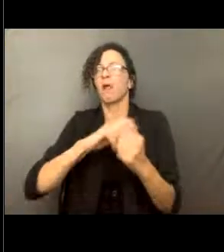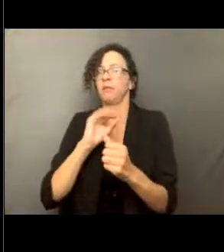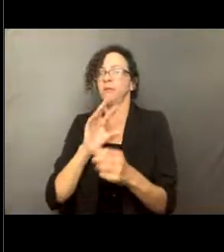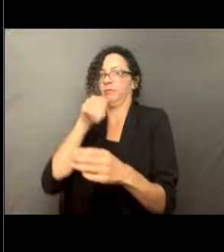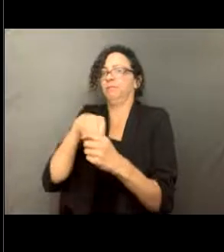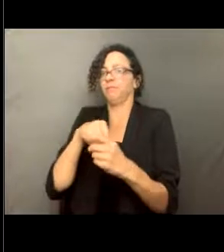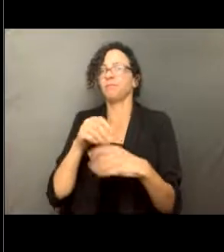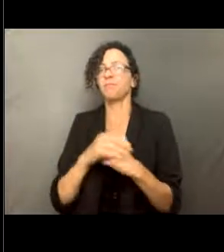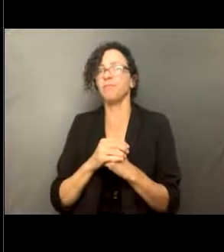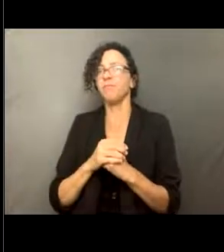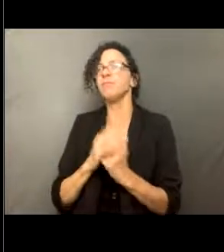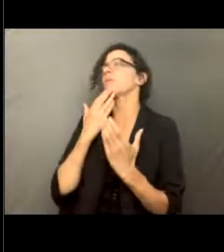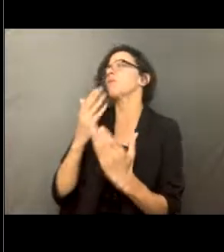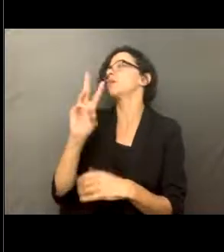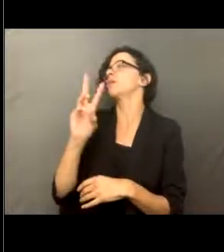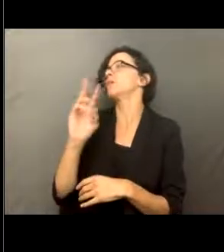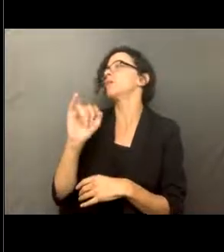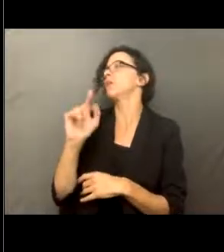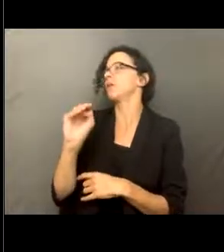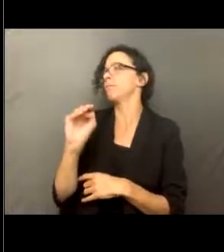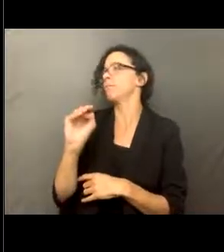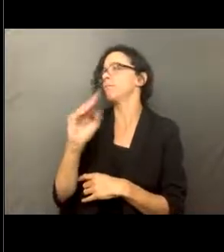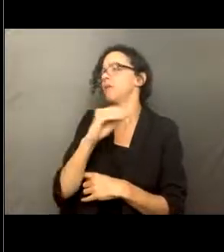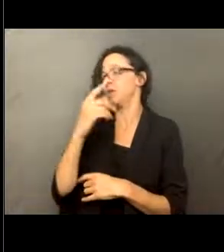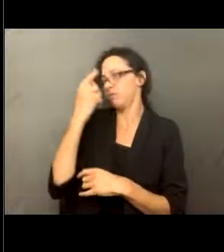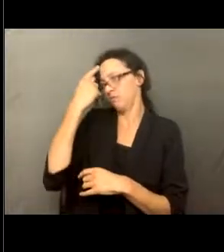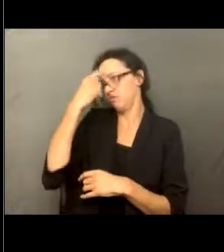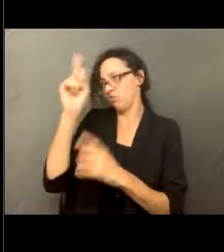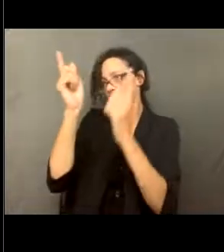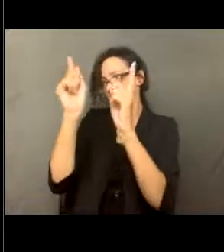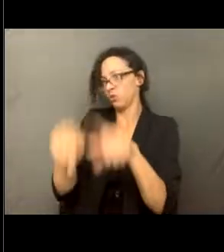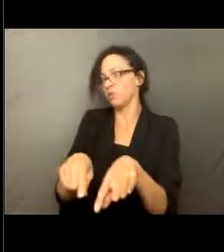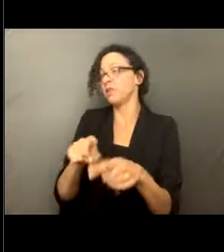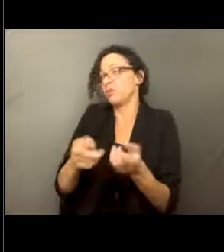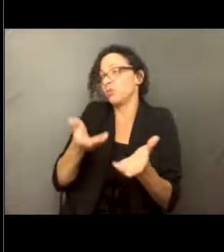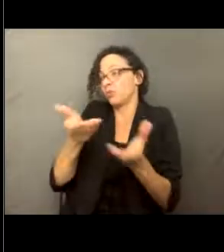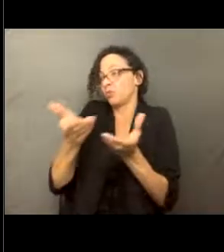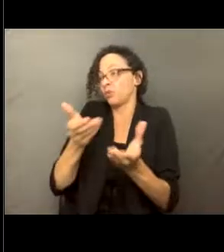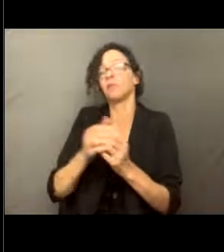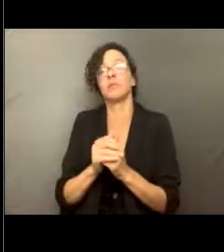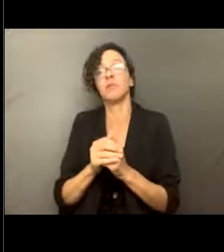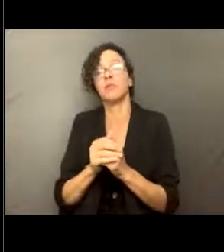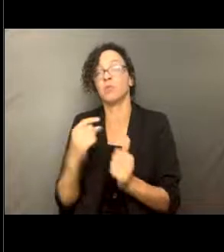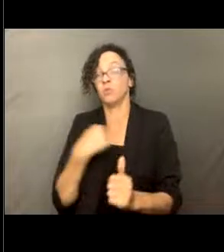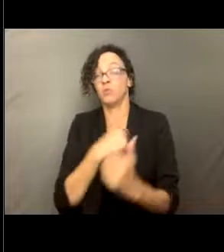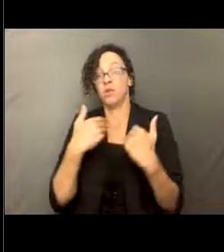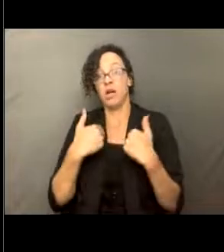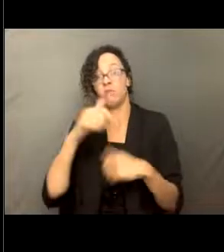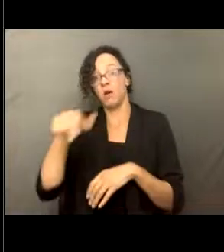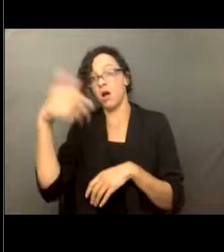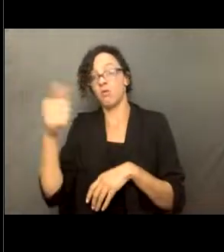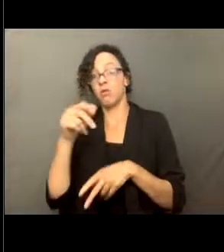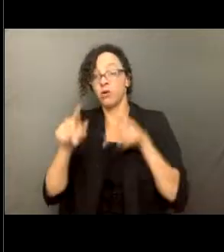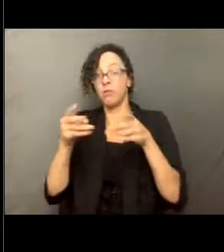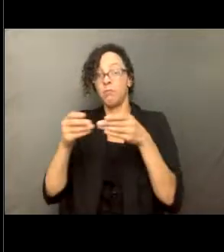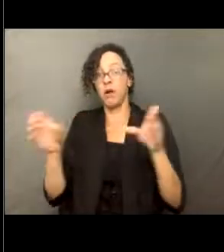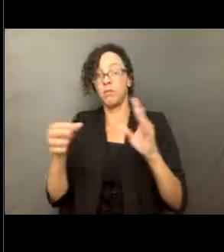Thank you, William. Thank you for agreeing to serve. Do we have any other public comment? Yes, up next we have